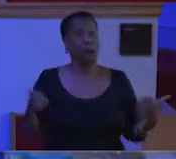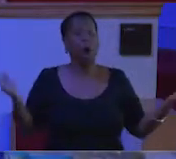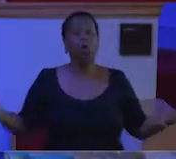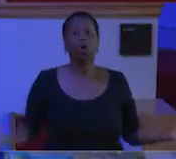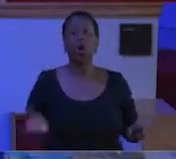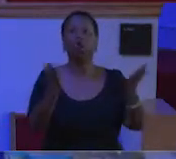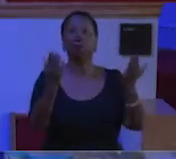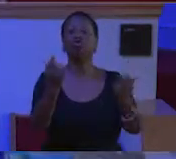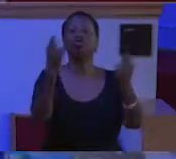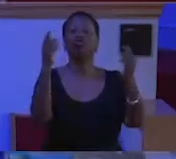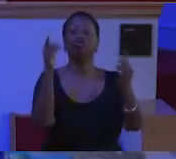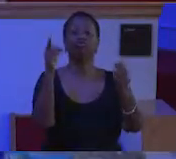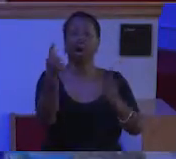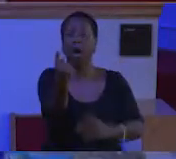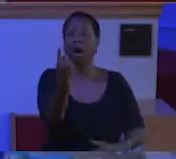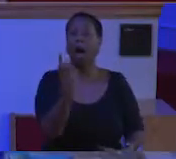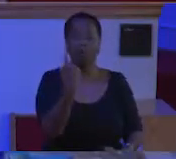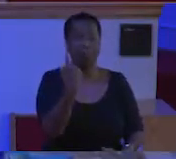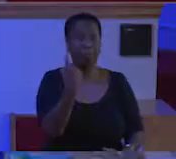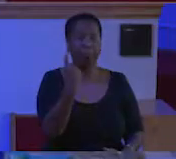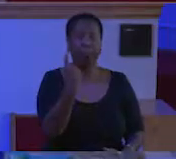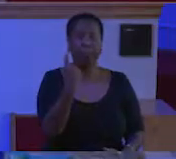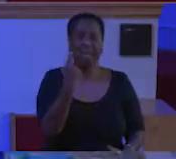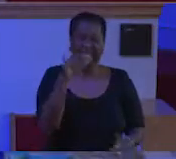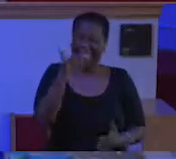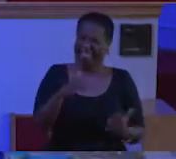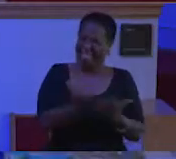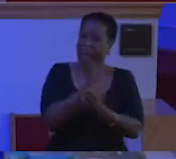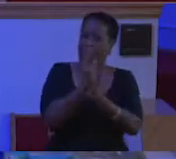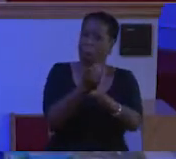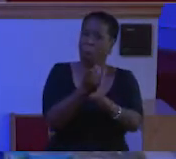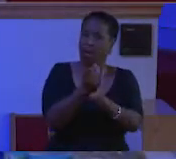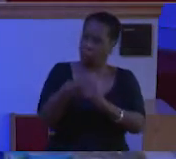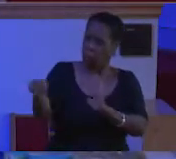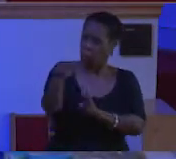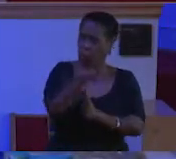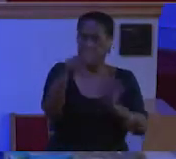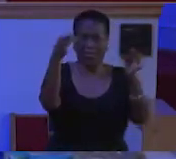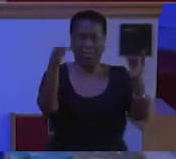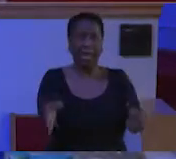come forward. For this is the moment of decision.